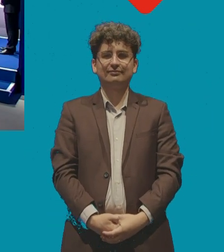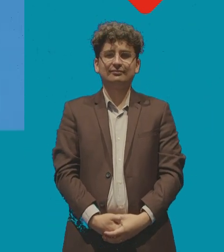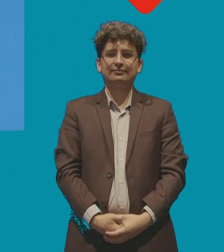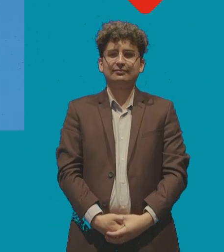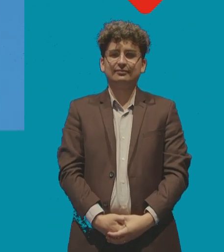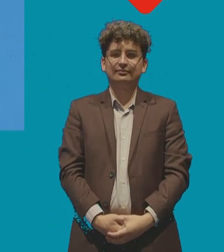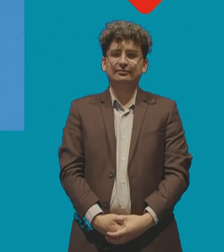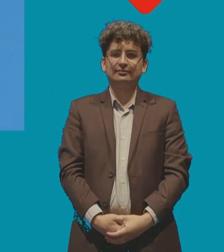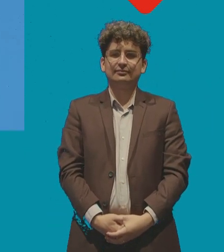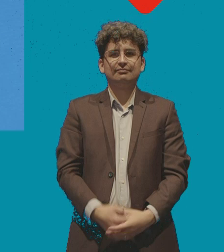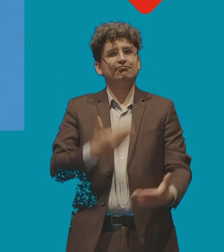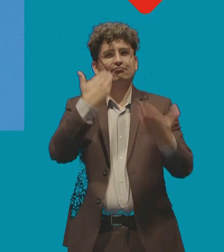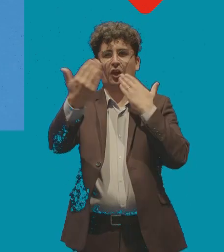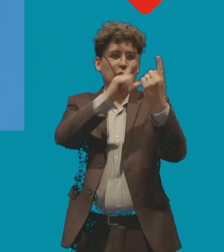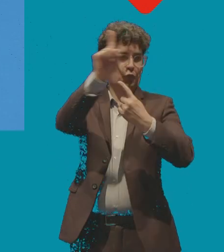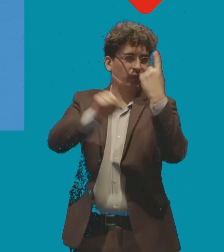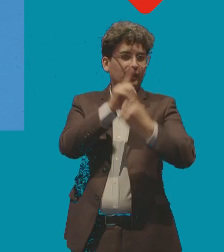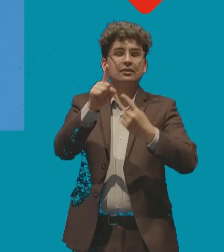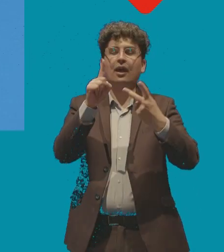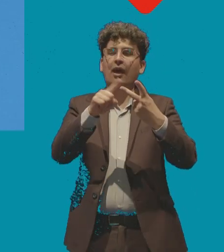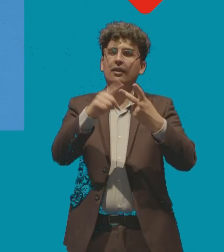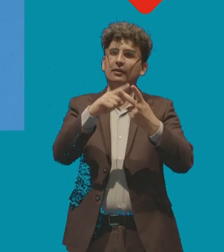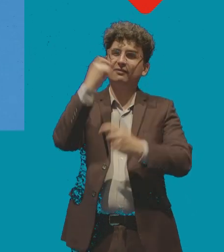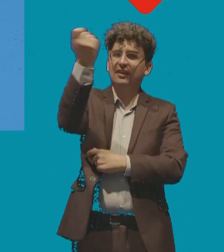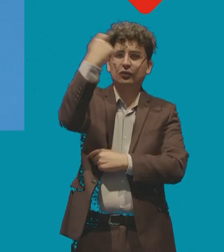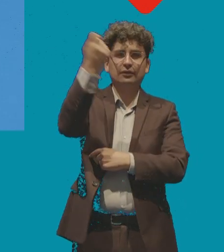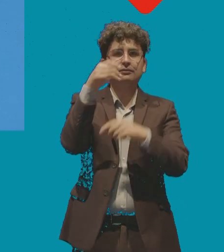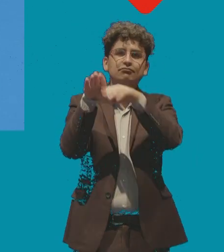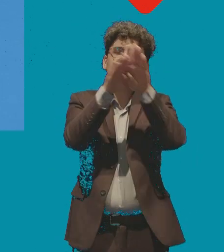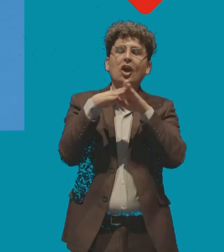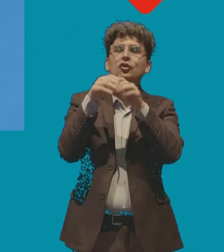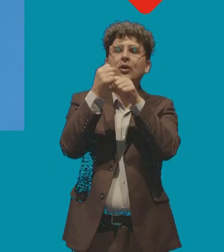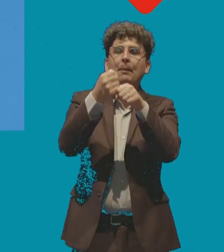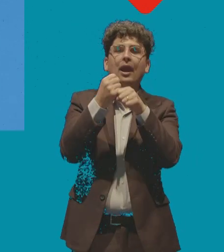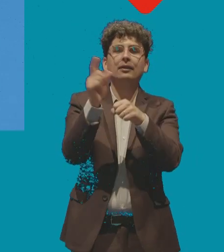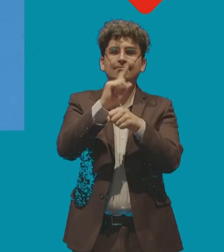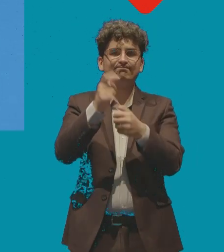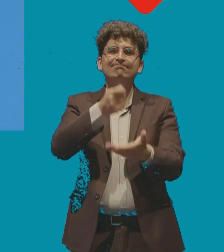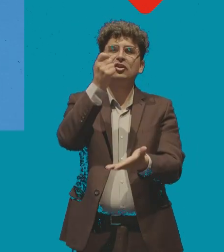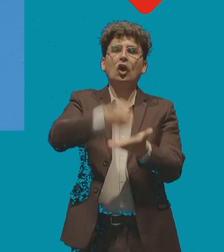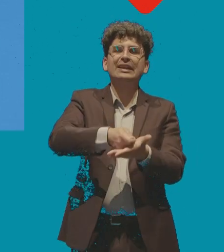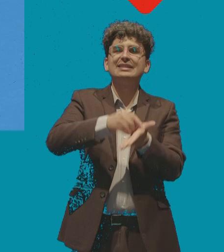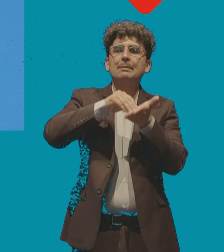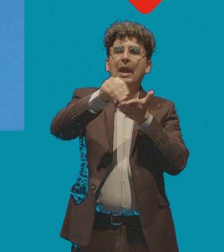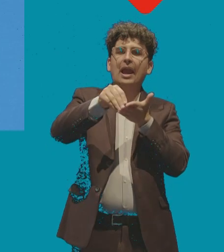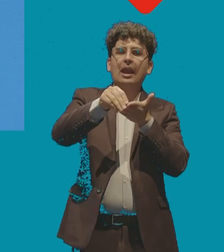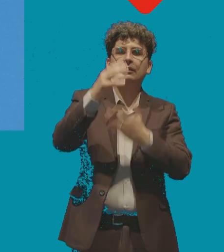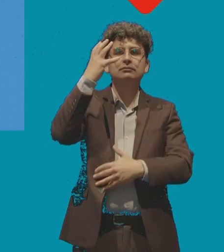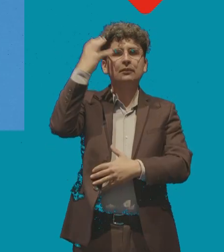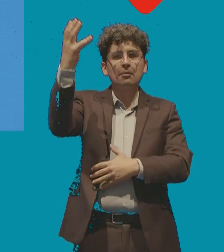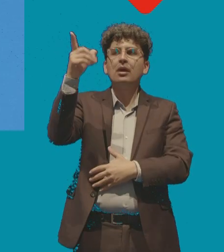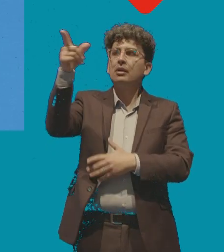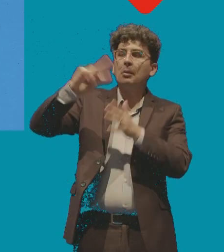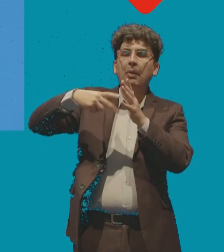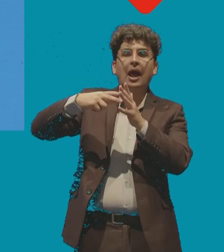Thanks, conference. Another crucial victory for our national campaign was on the issue of redundancy pay. The government was planning to cut the